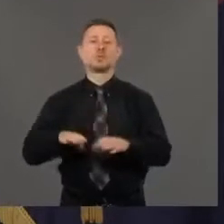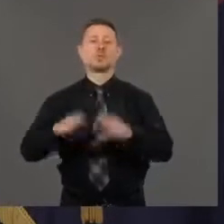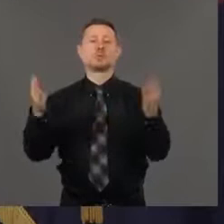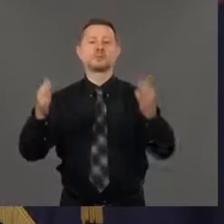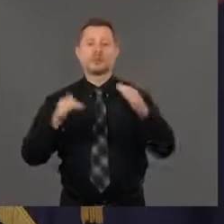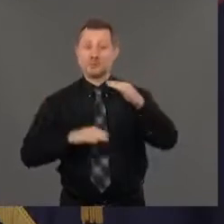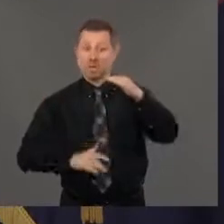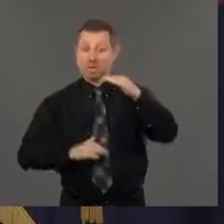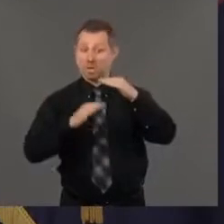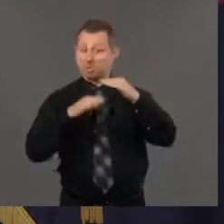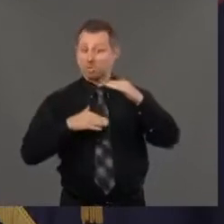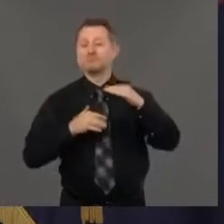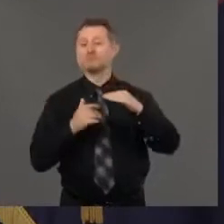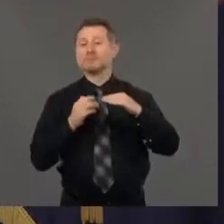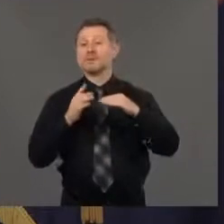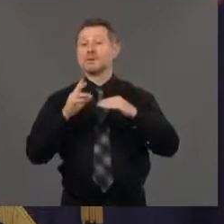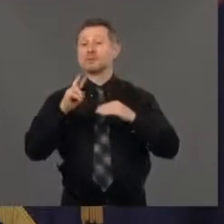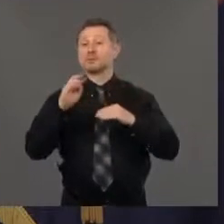you see 2,